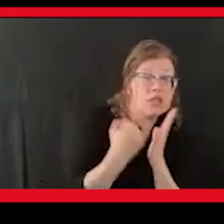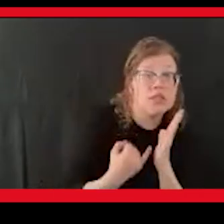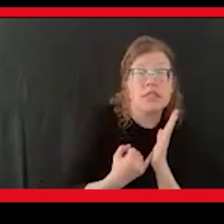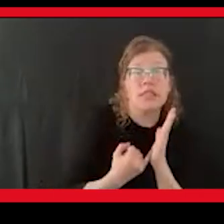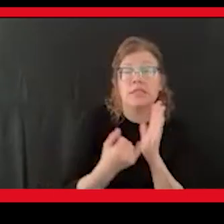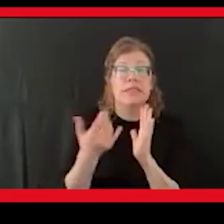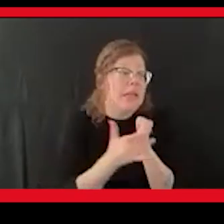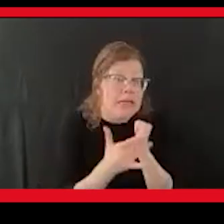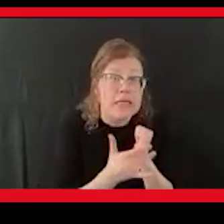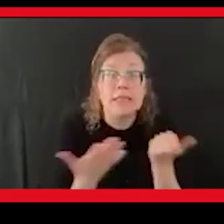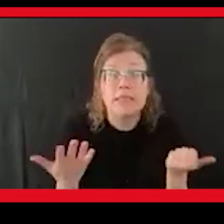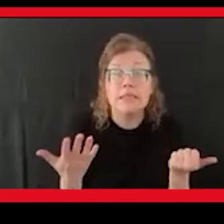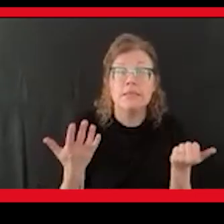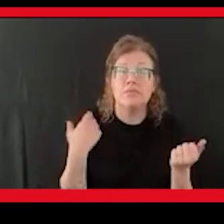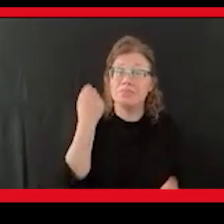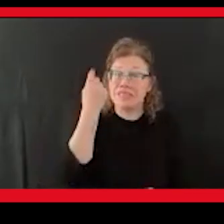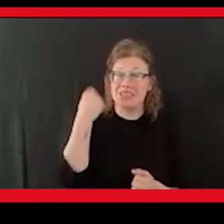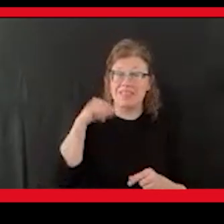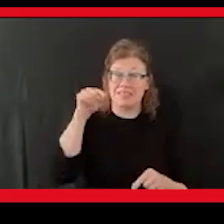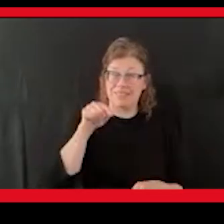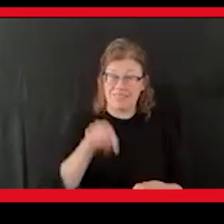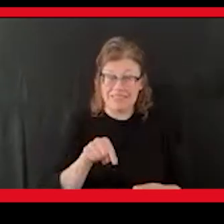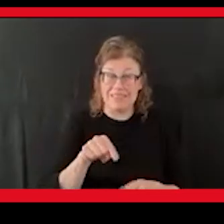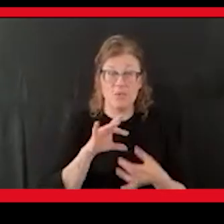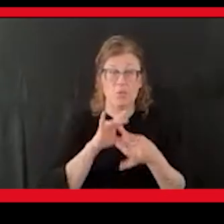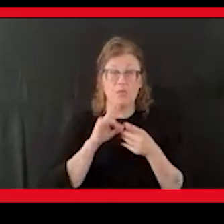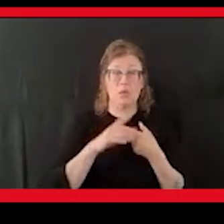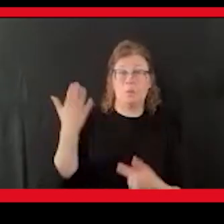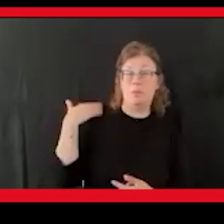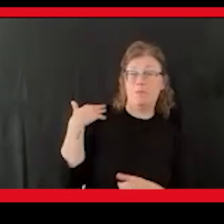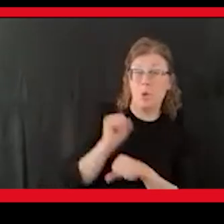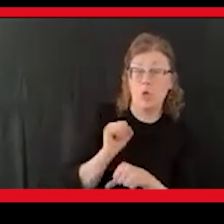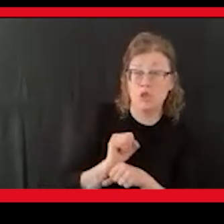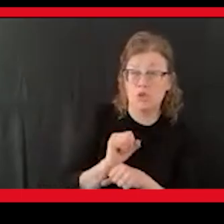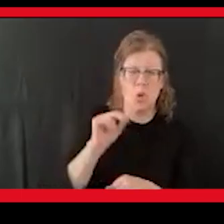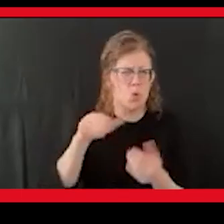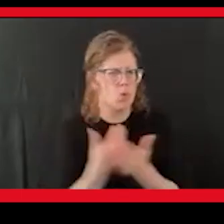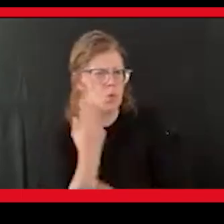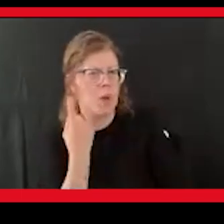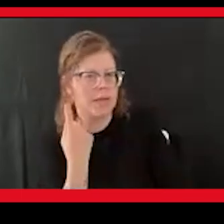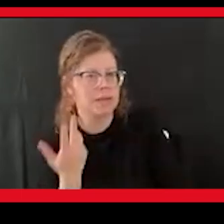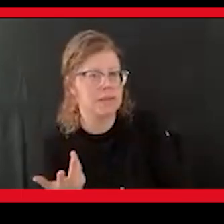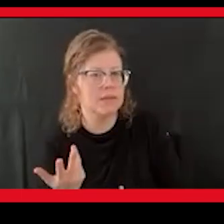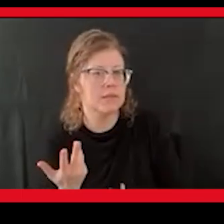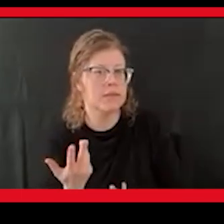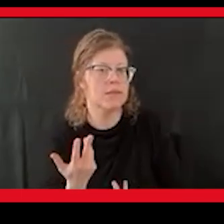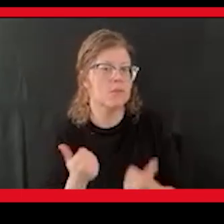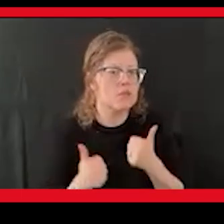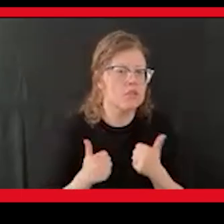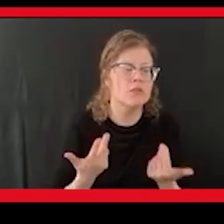exploration? You can talk about how this project can create new models to operate your